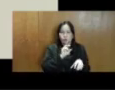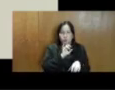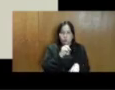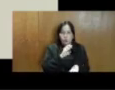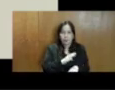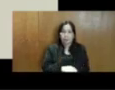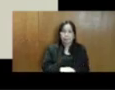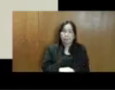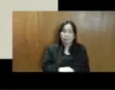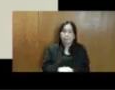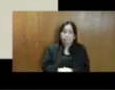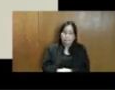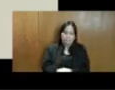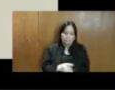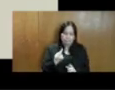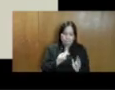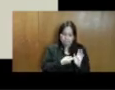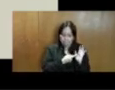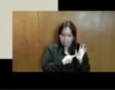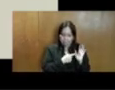So now let's think about what this looks like by